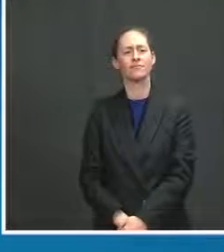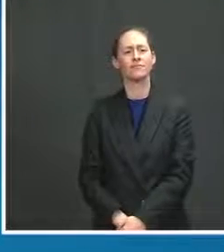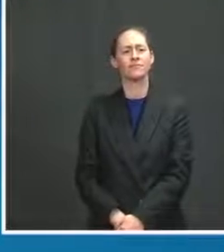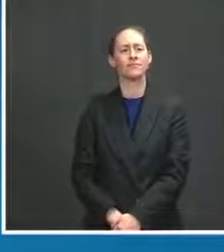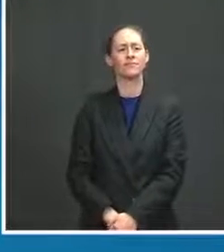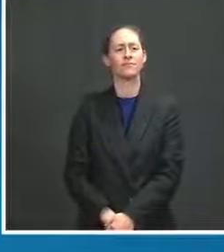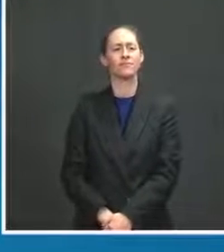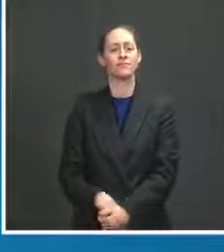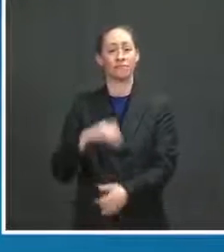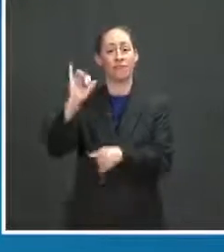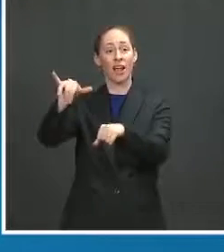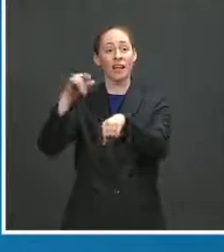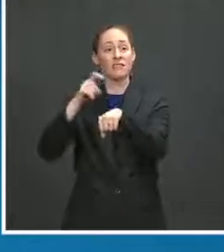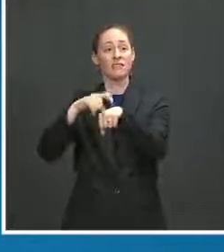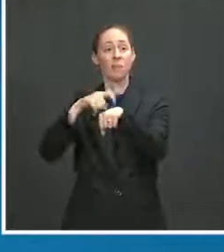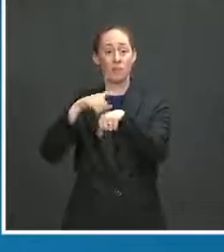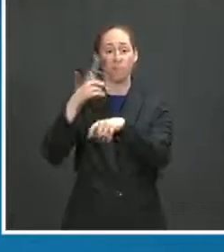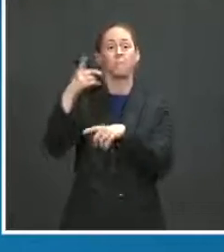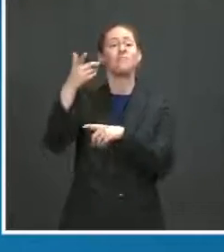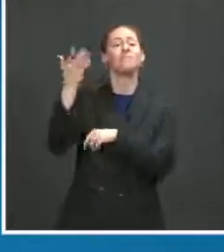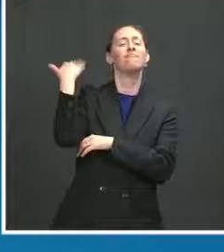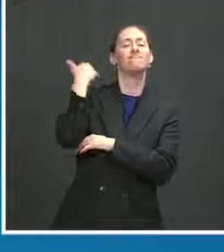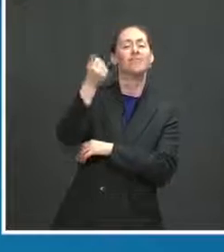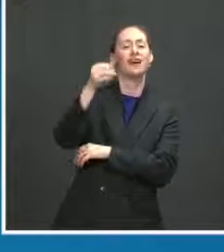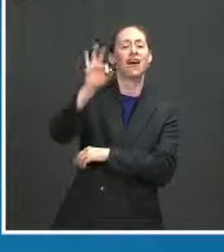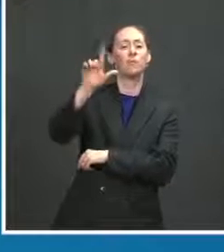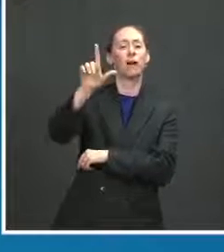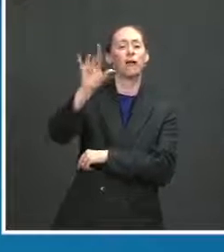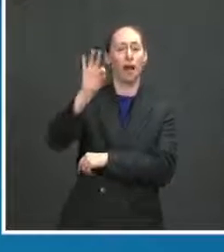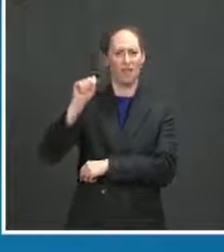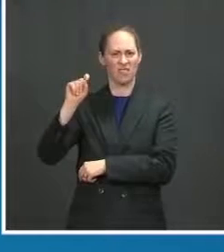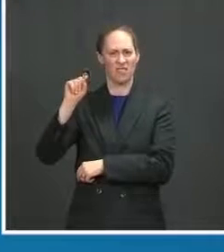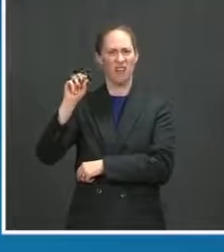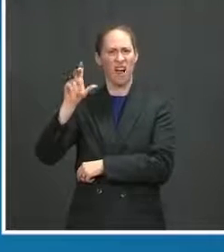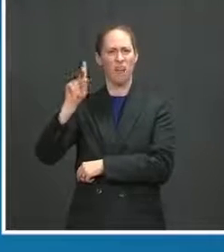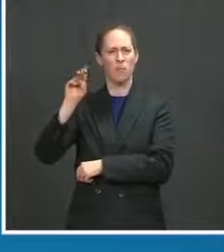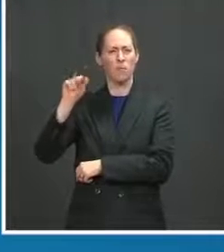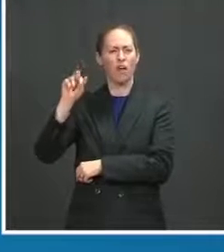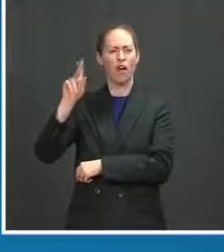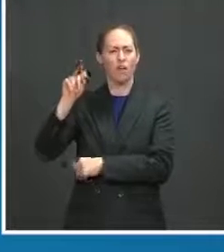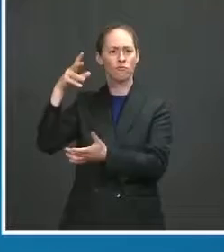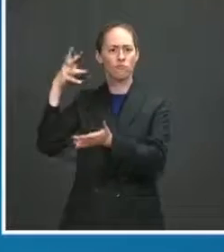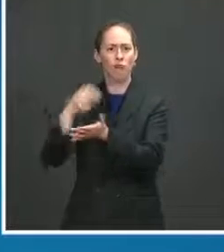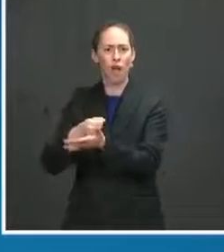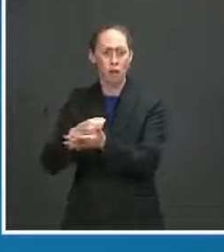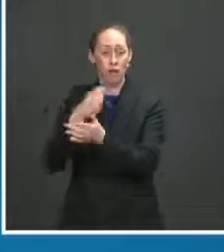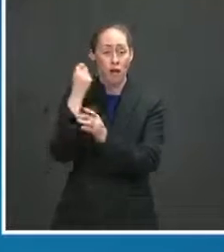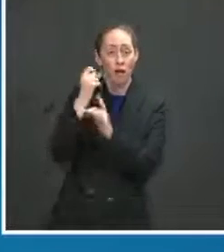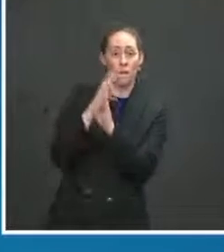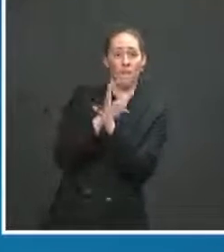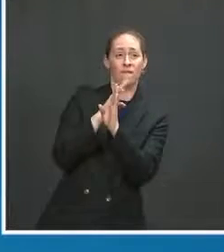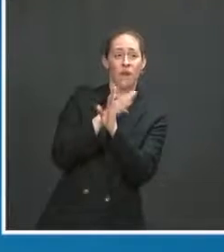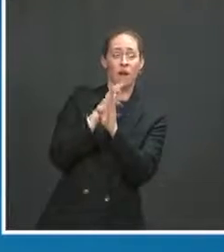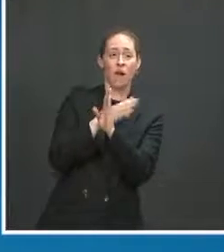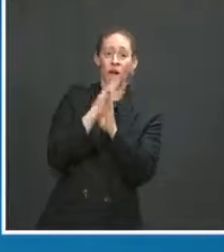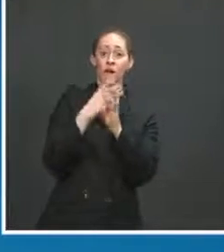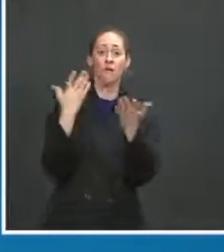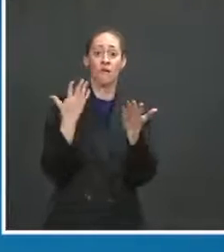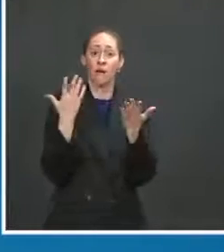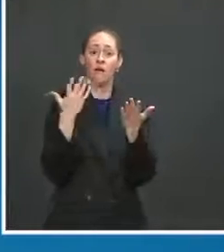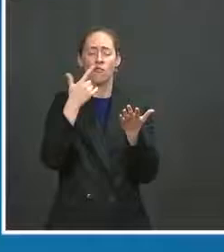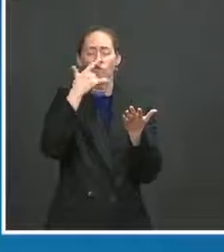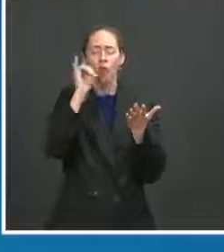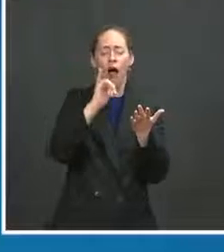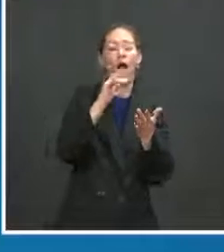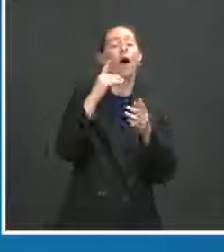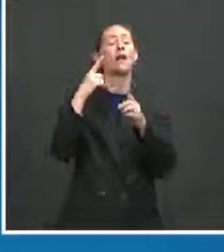in 1929, and the world after. The world before the